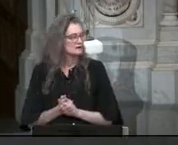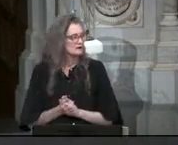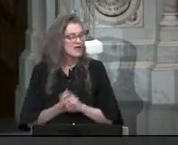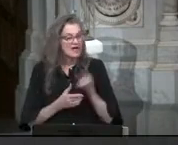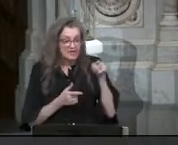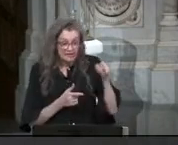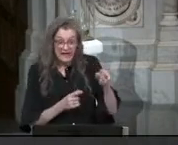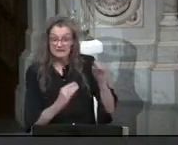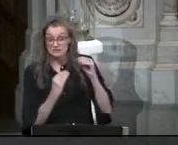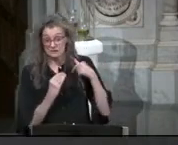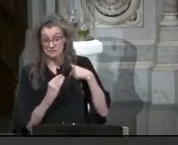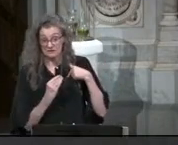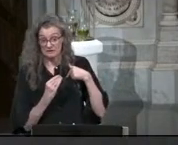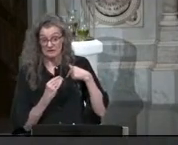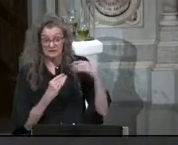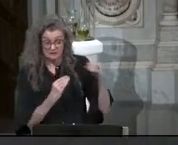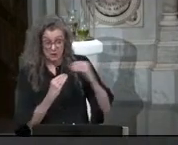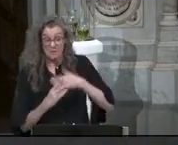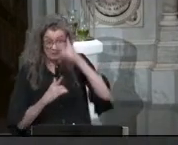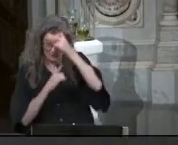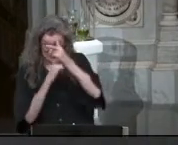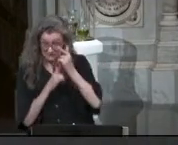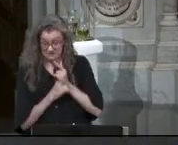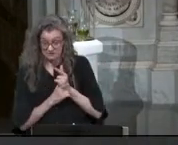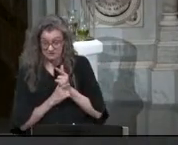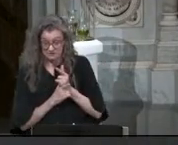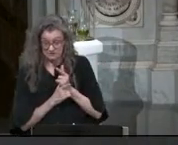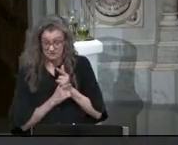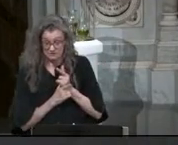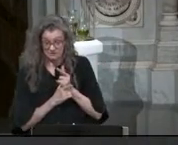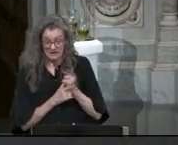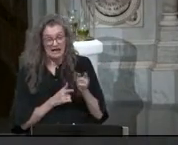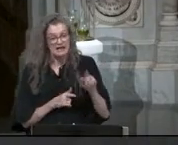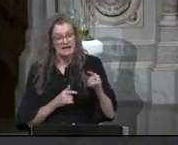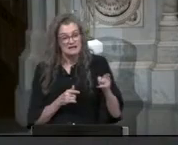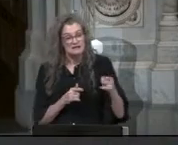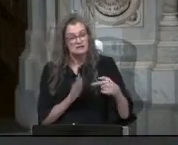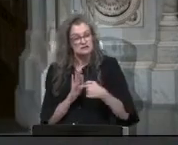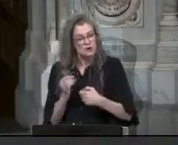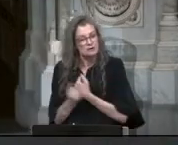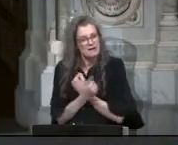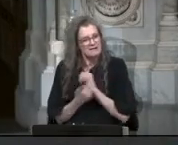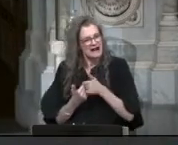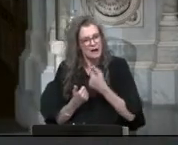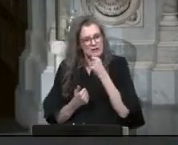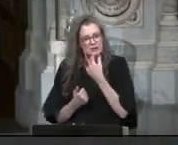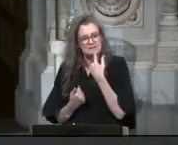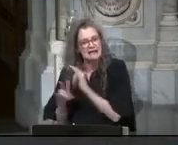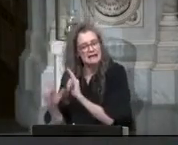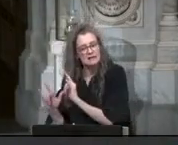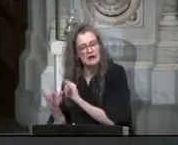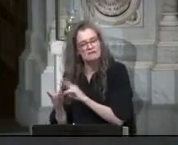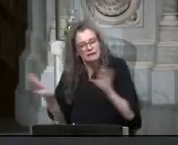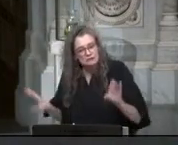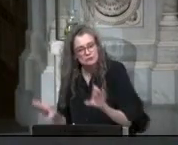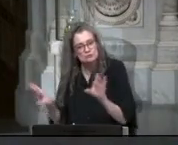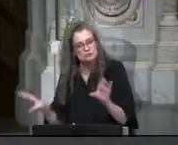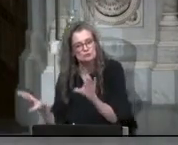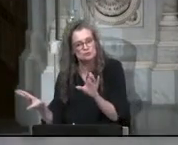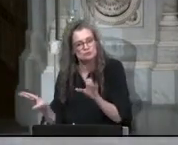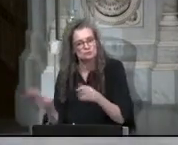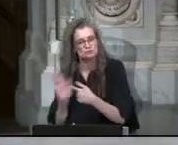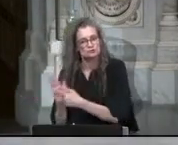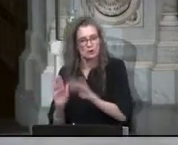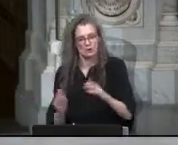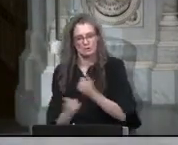It taught me to myself to express love without words, which is almost impossible.